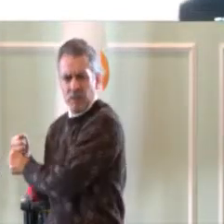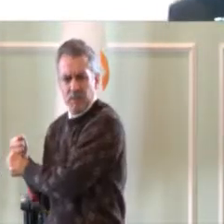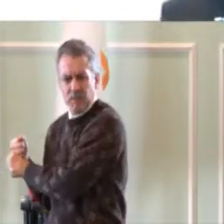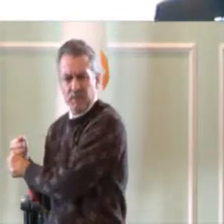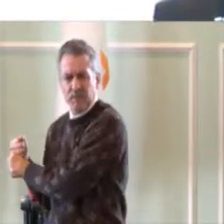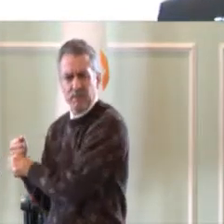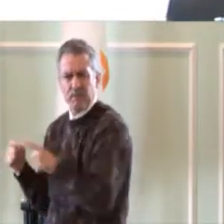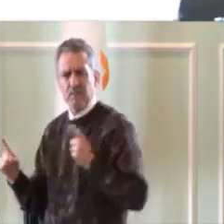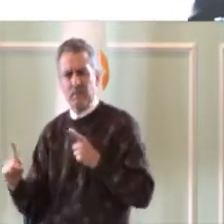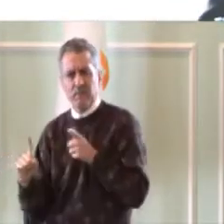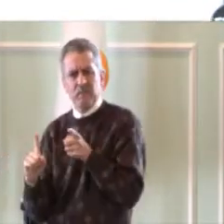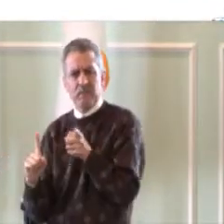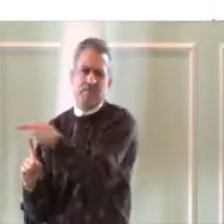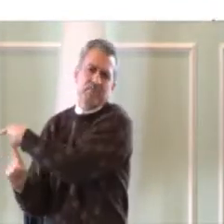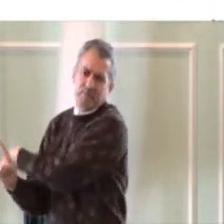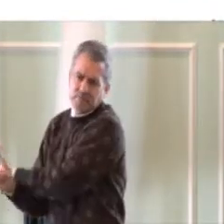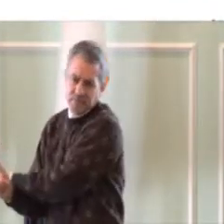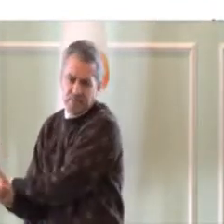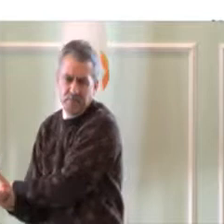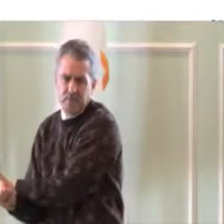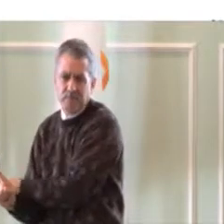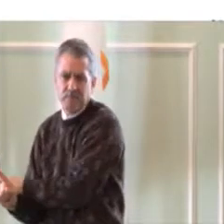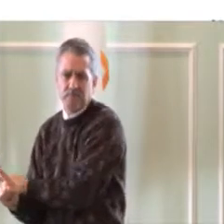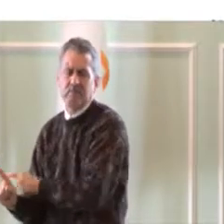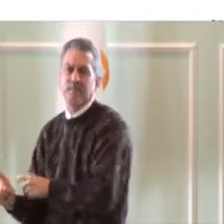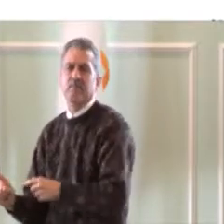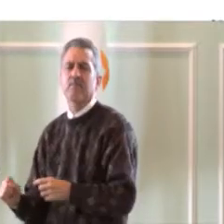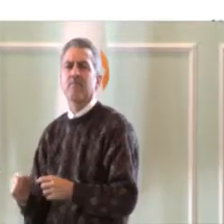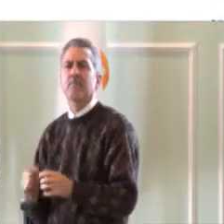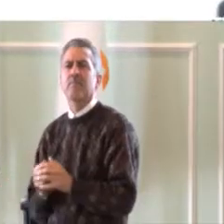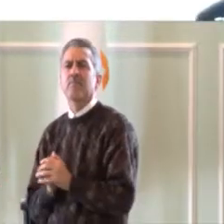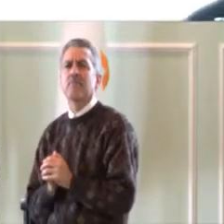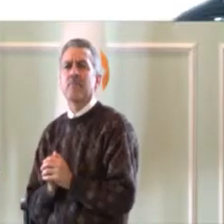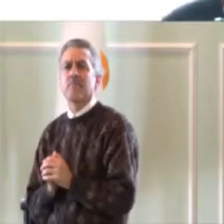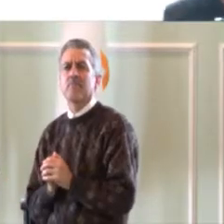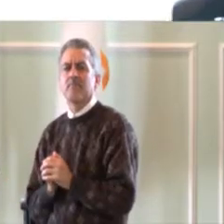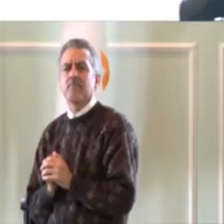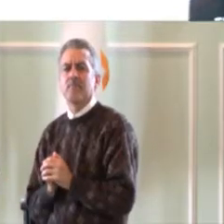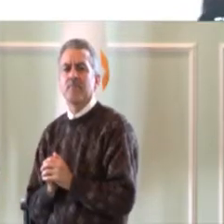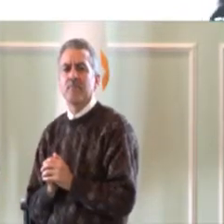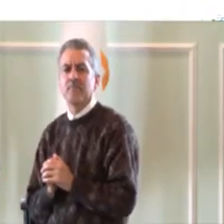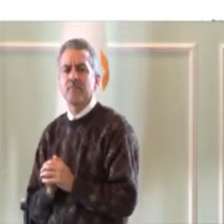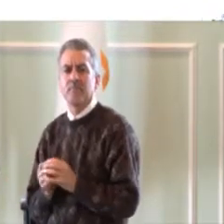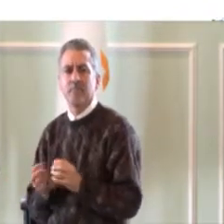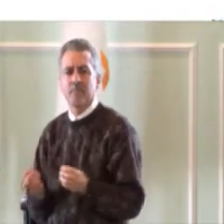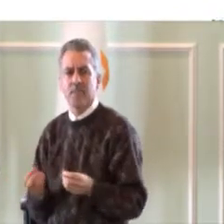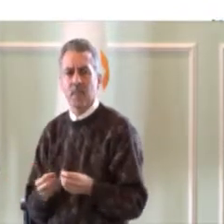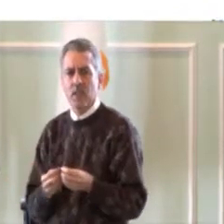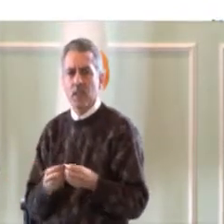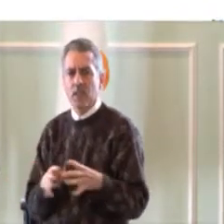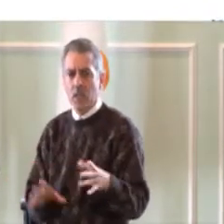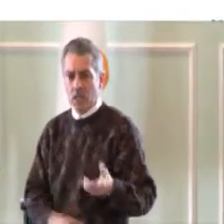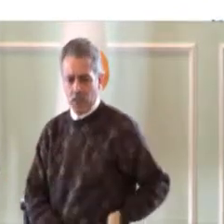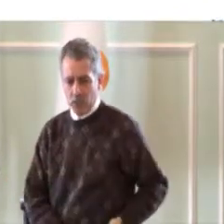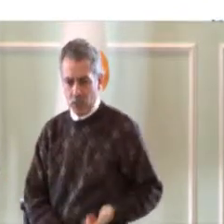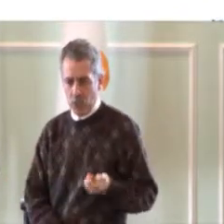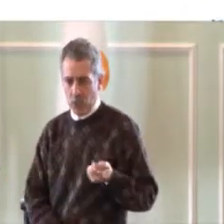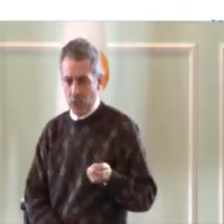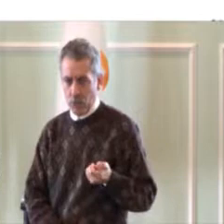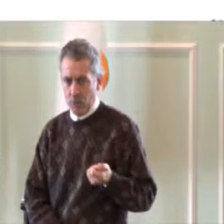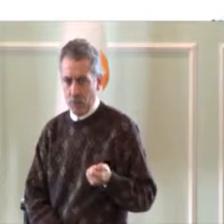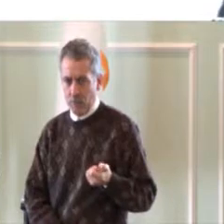and try to get you off track. I lost my remote here. Hold on a minute.